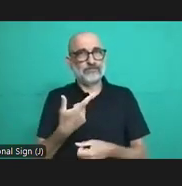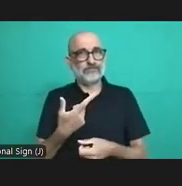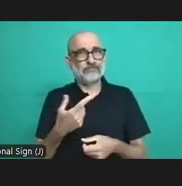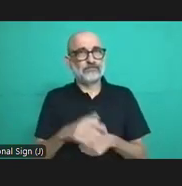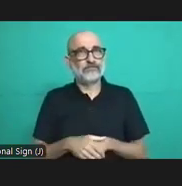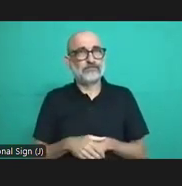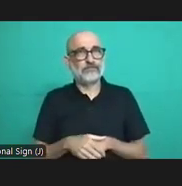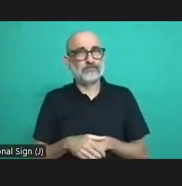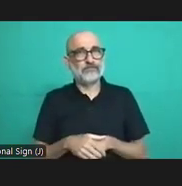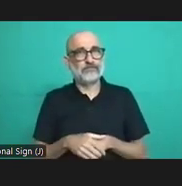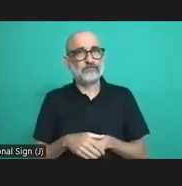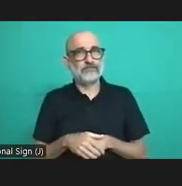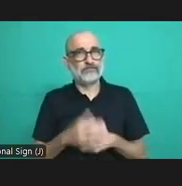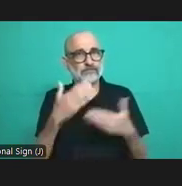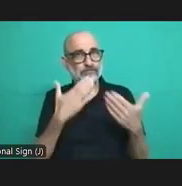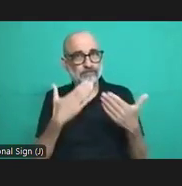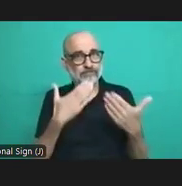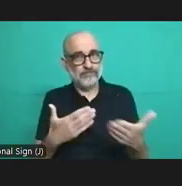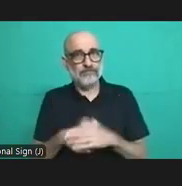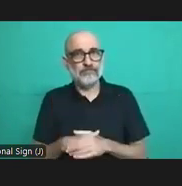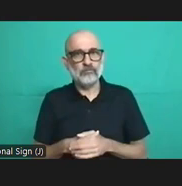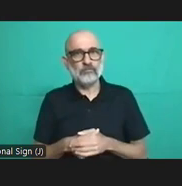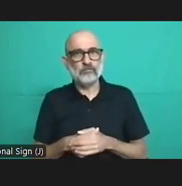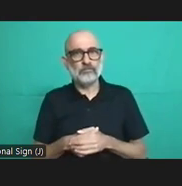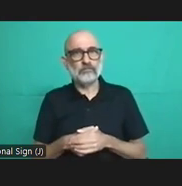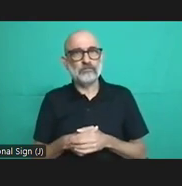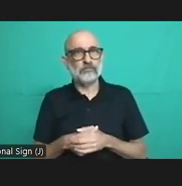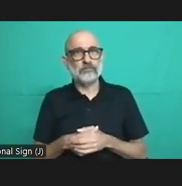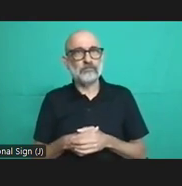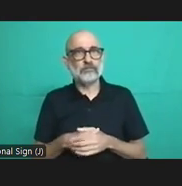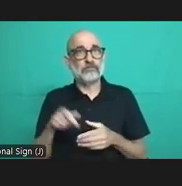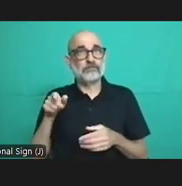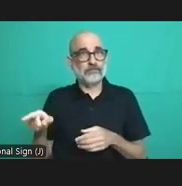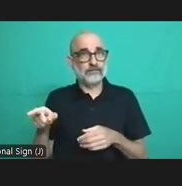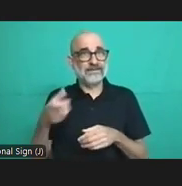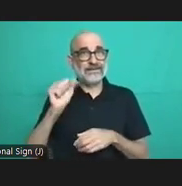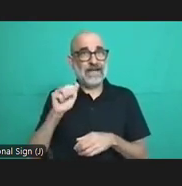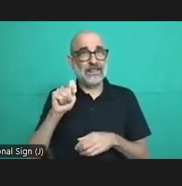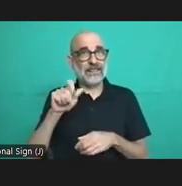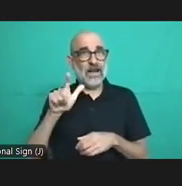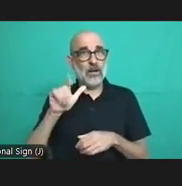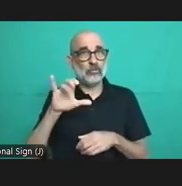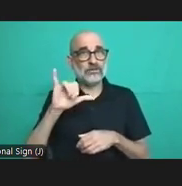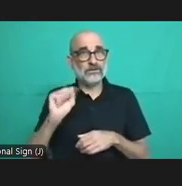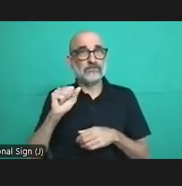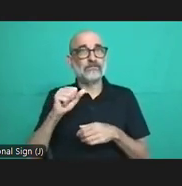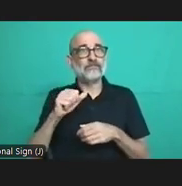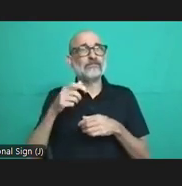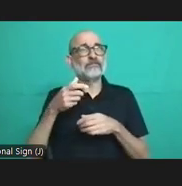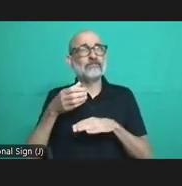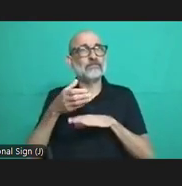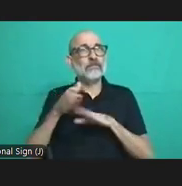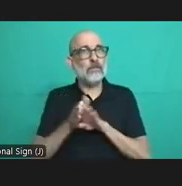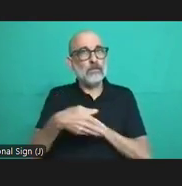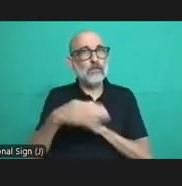countries, Belize and Trinidad, Tobago, and the Dutch entities. And so thank you for joining us for this very